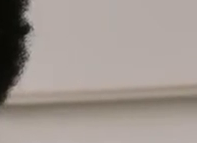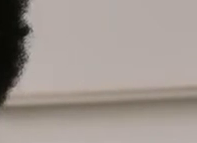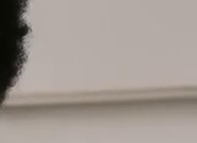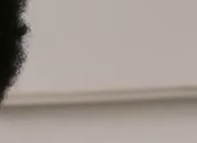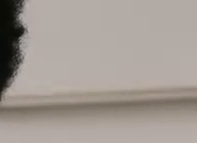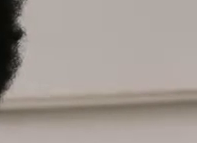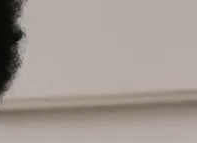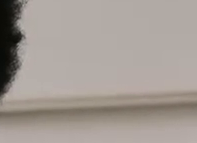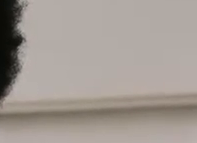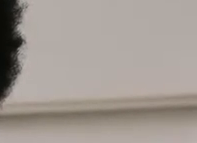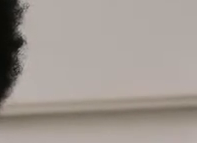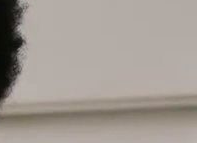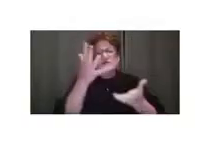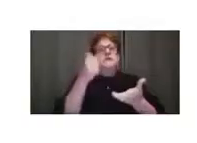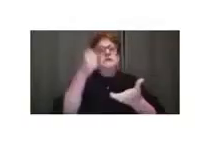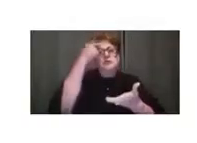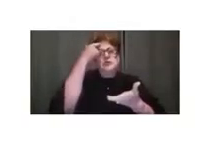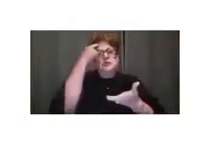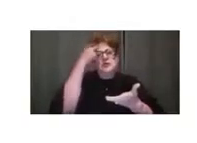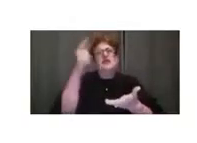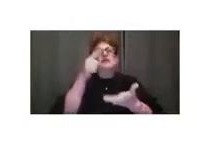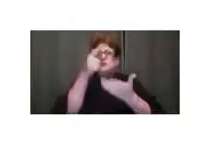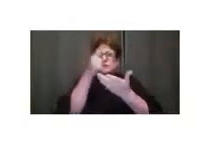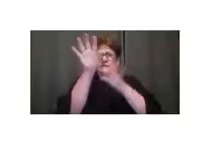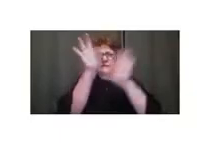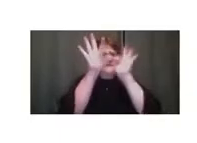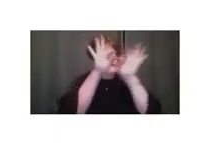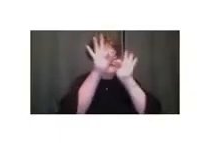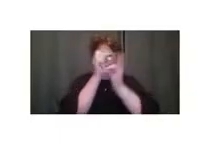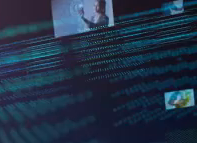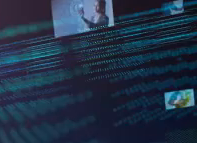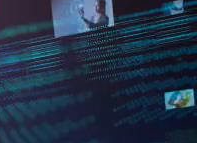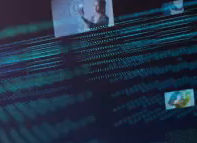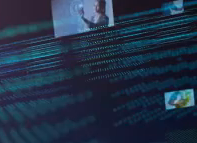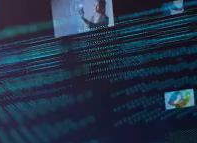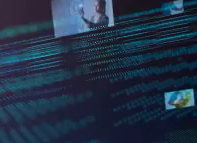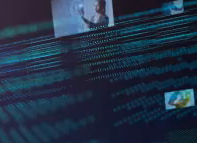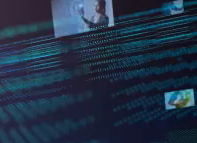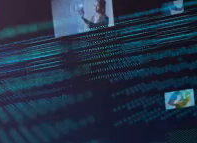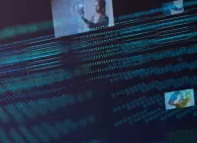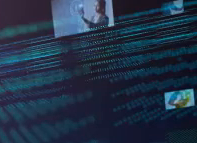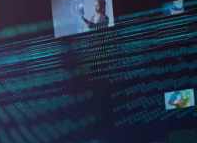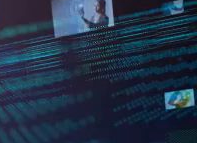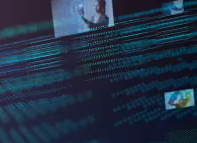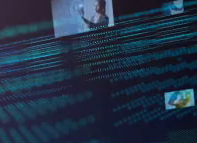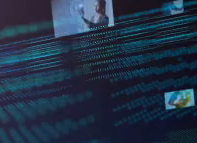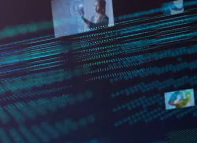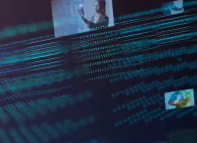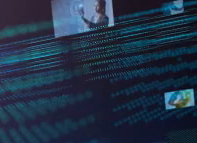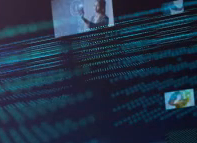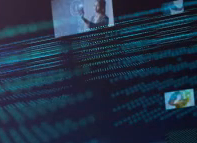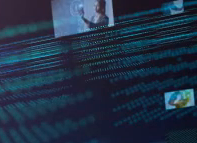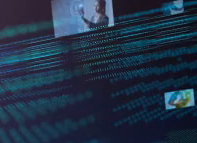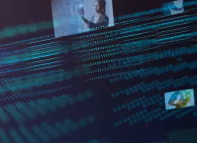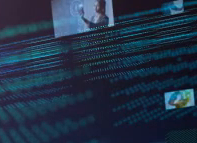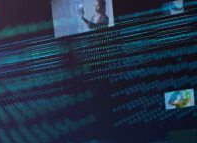time, which our brain has decided is most important in that moment. Whereas all the other millions of bits of information are sorted